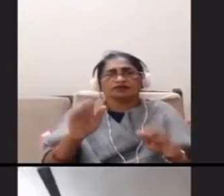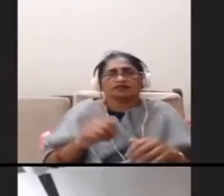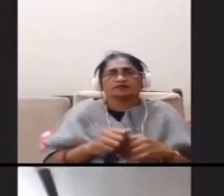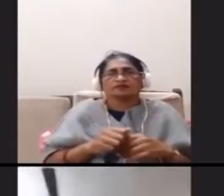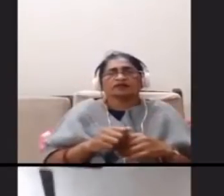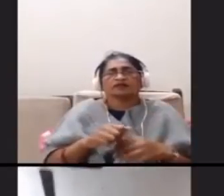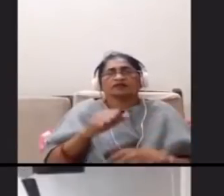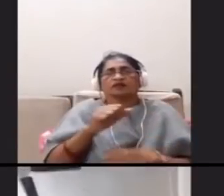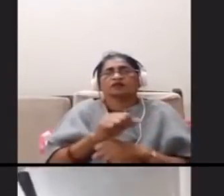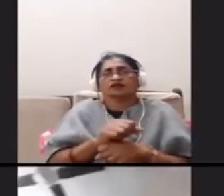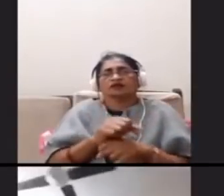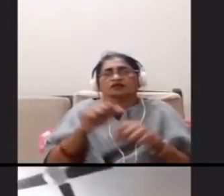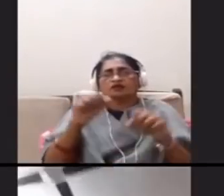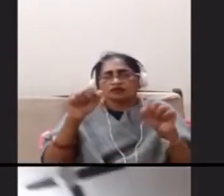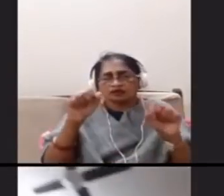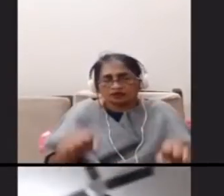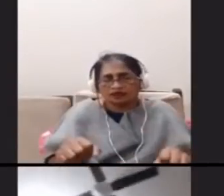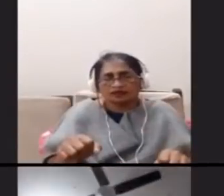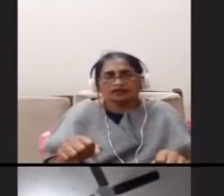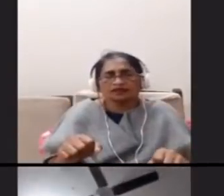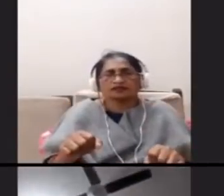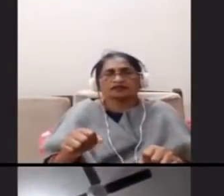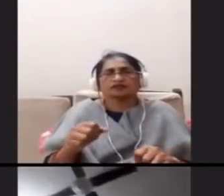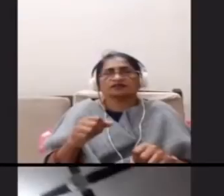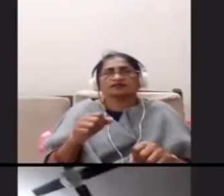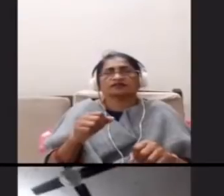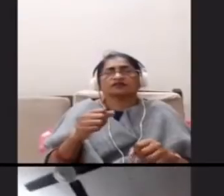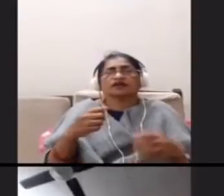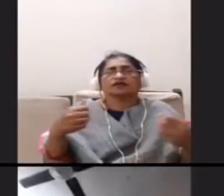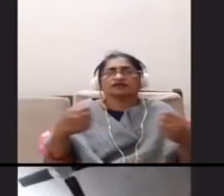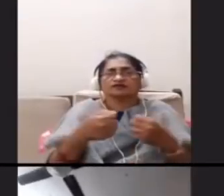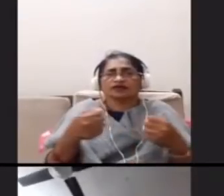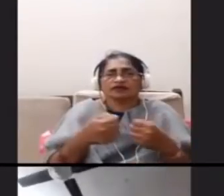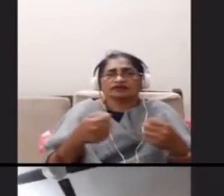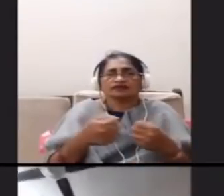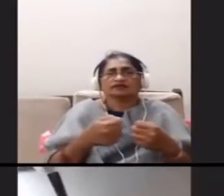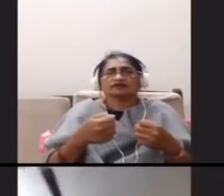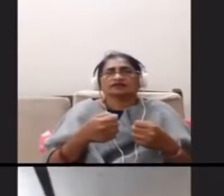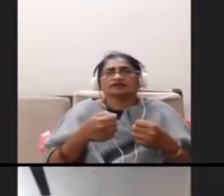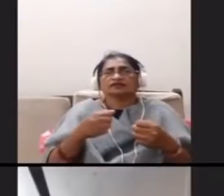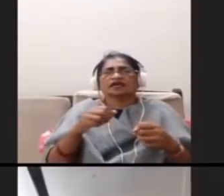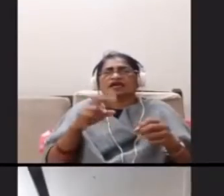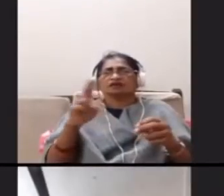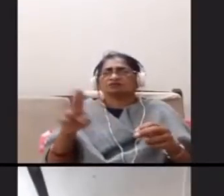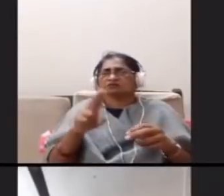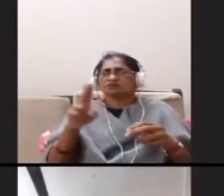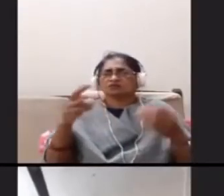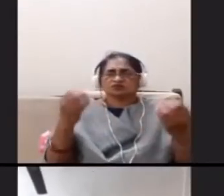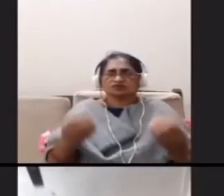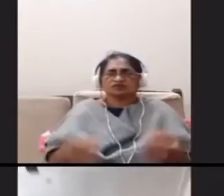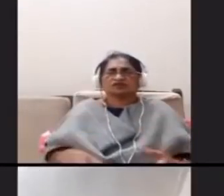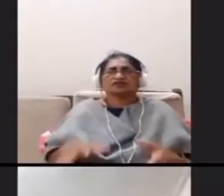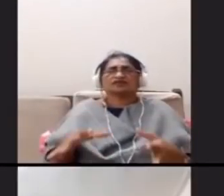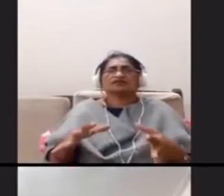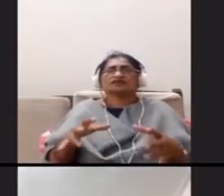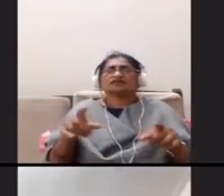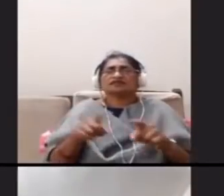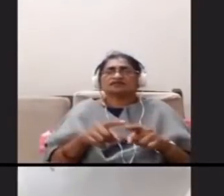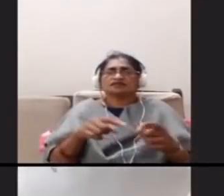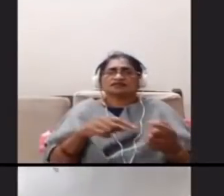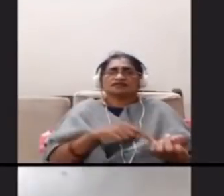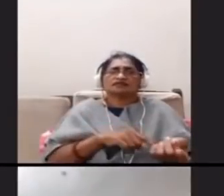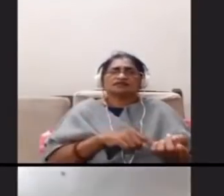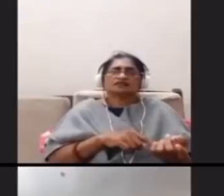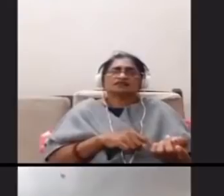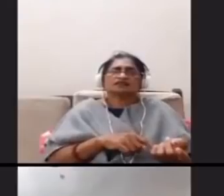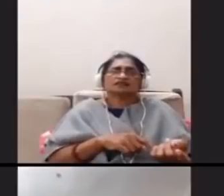with disabilities, then we are caught in between those two worlds of being seen to be useless and not very usable, but also at the same time as objects of